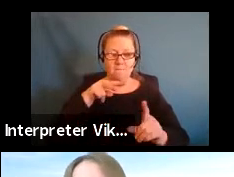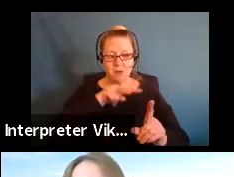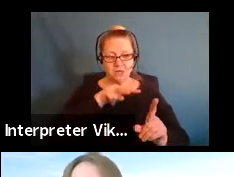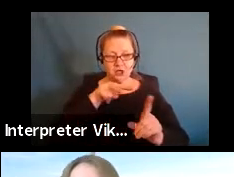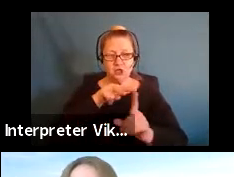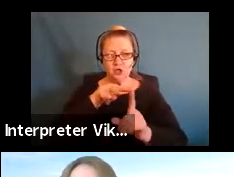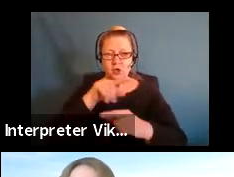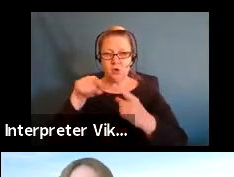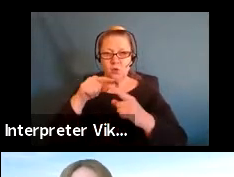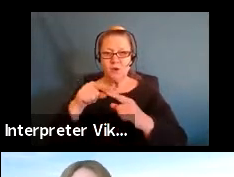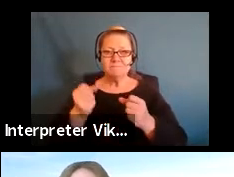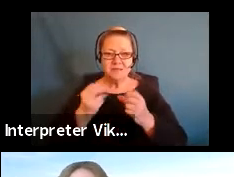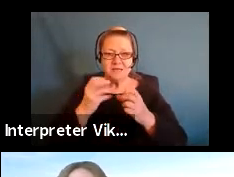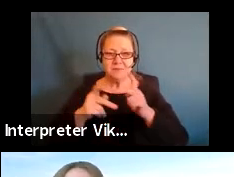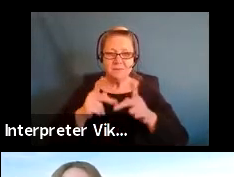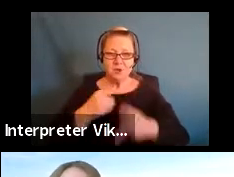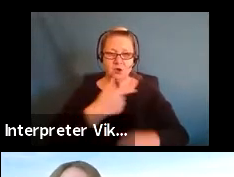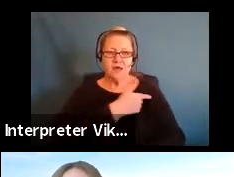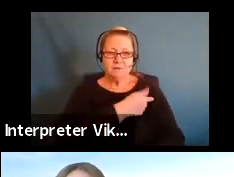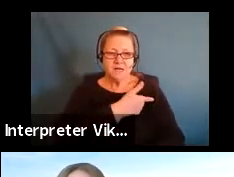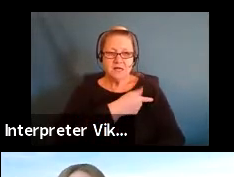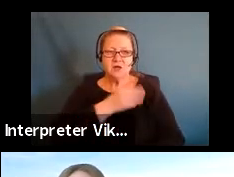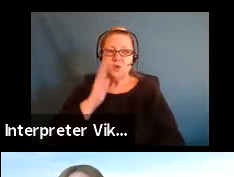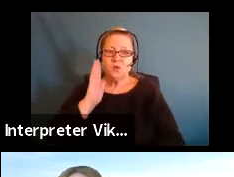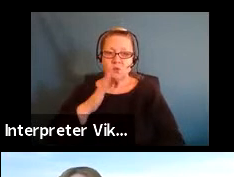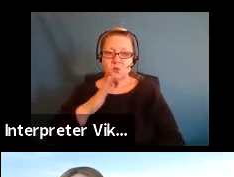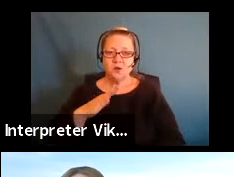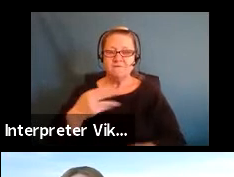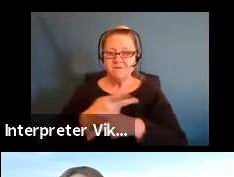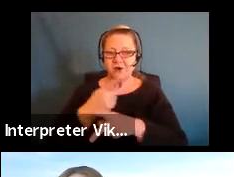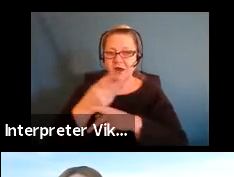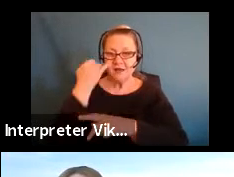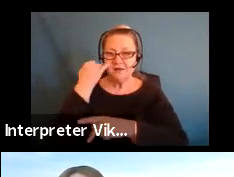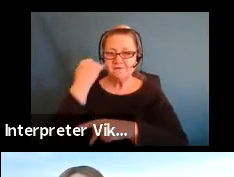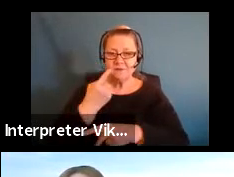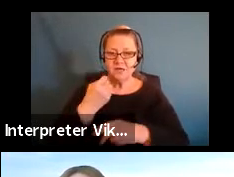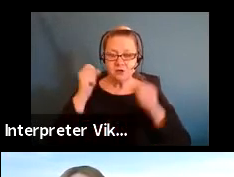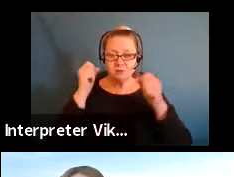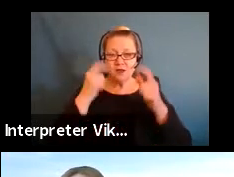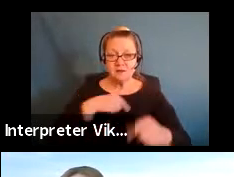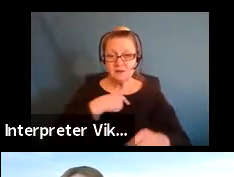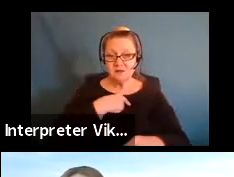get immunized, and we'll find out if something surprises us.